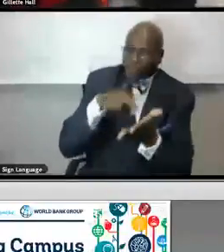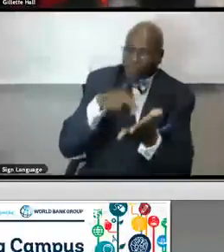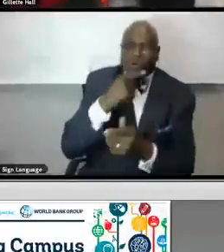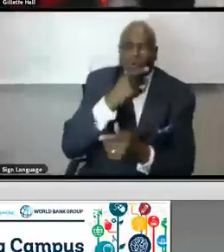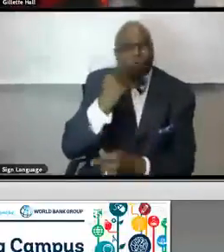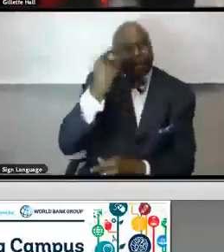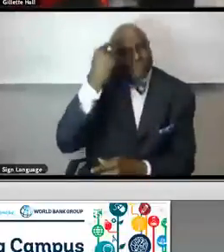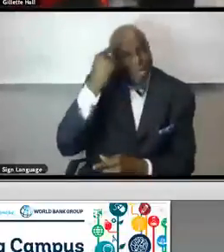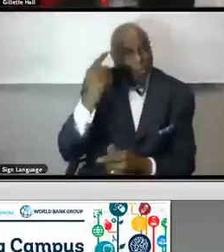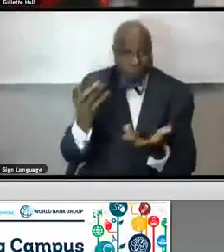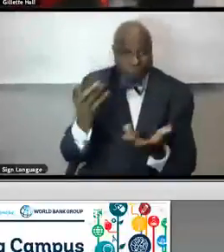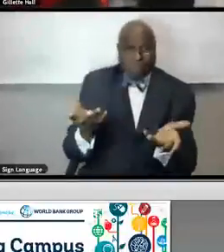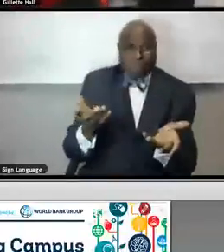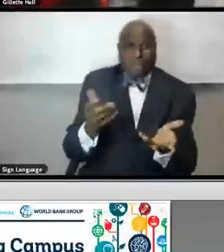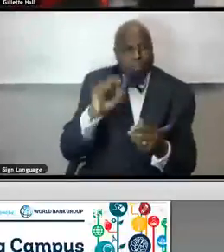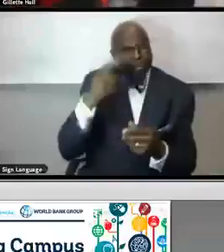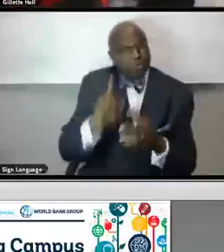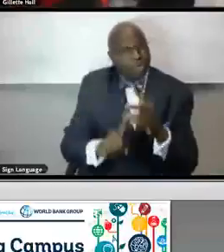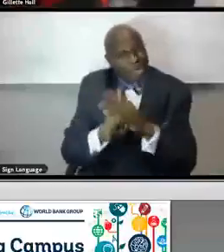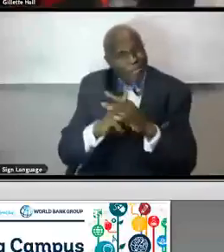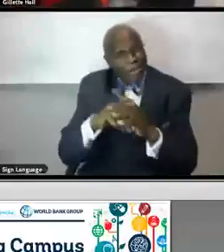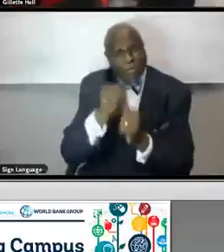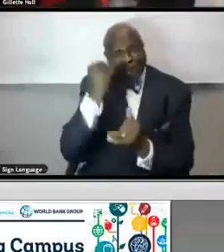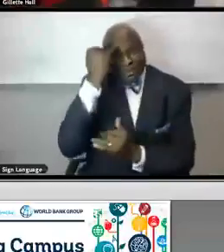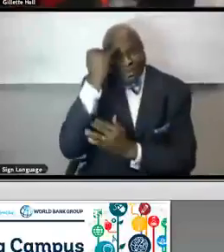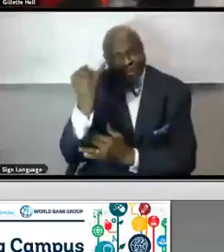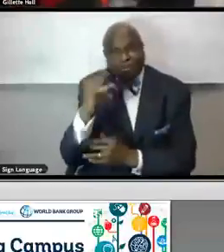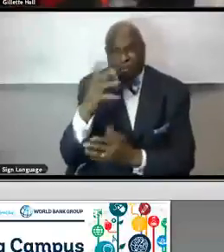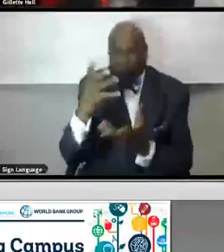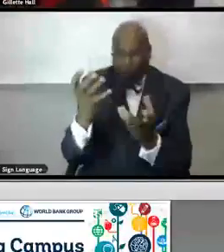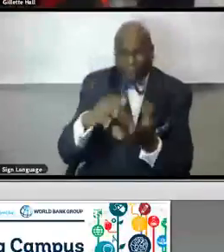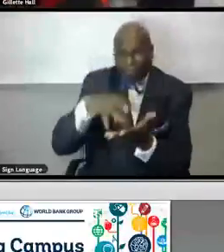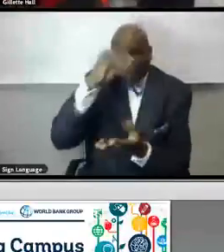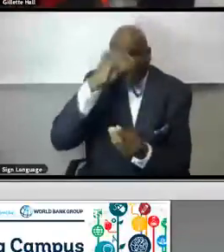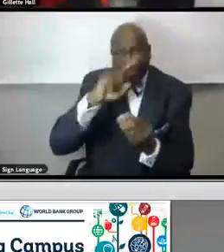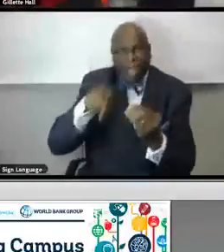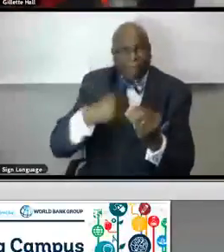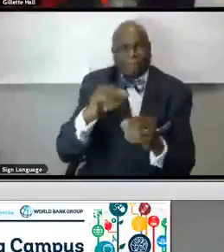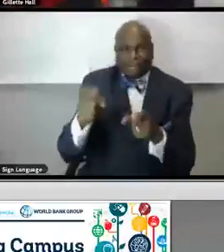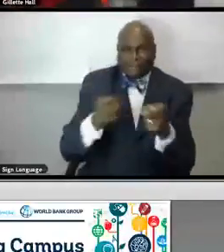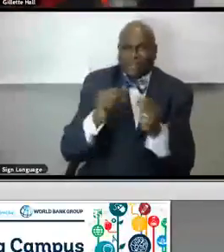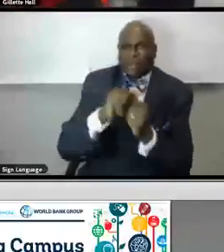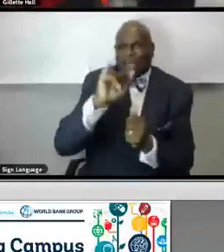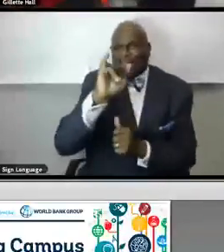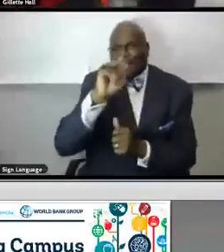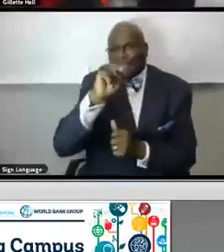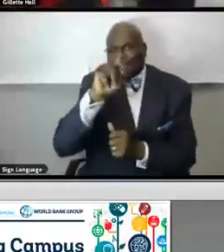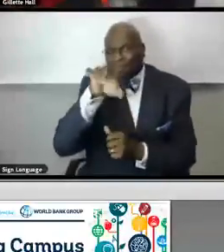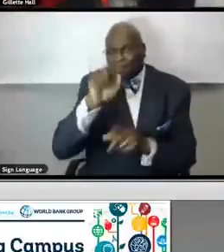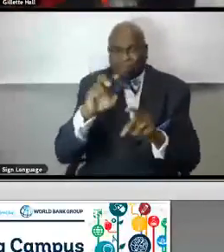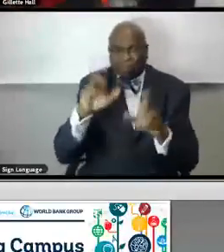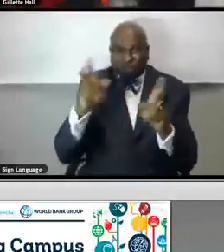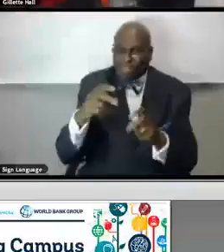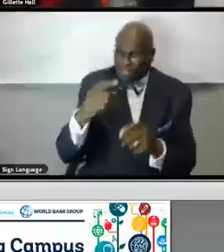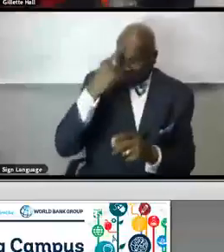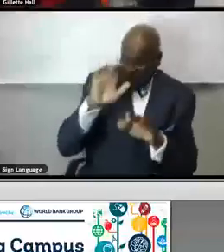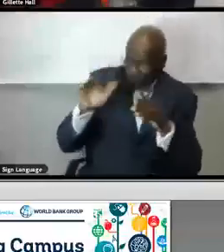think, right, would you come up with the notion, if you wanted to learn about dealing with indigenous peoples' issues, would you look at